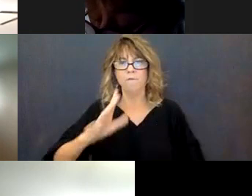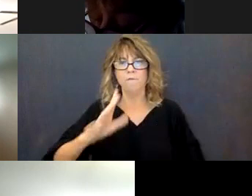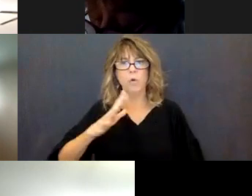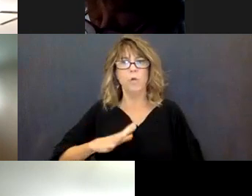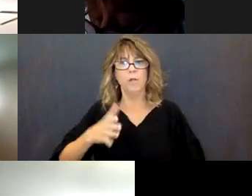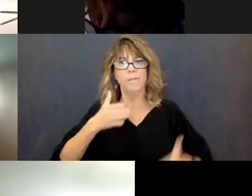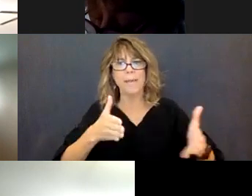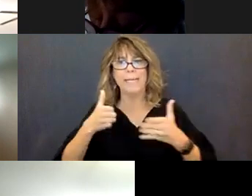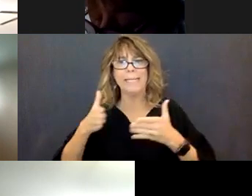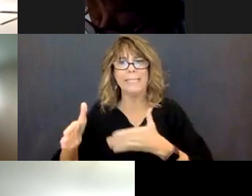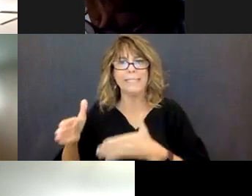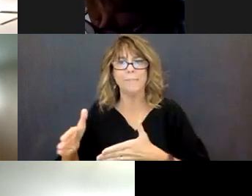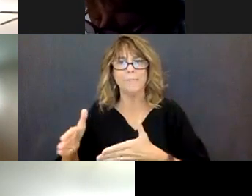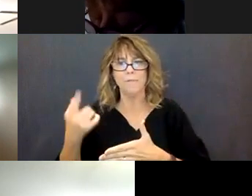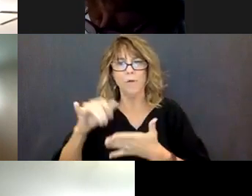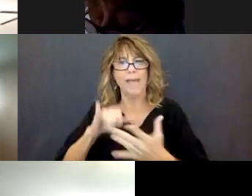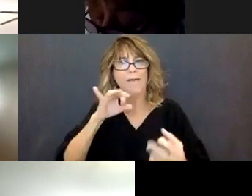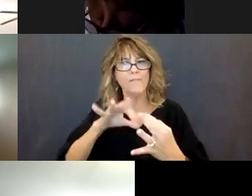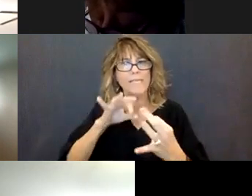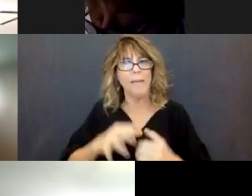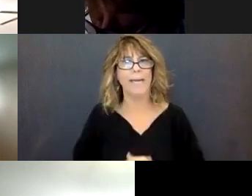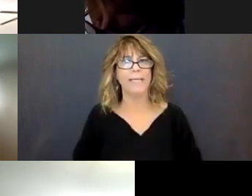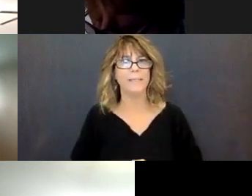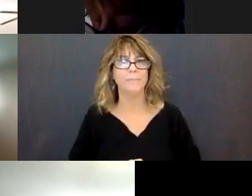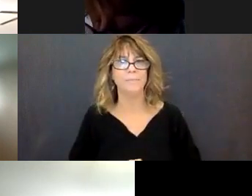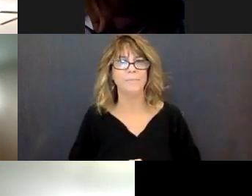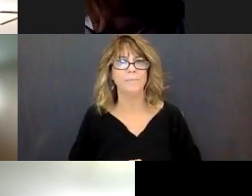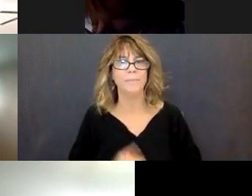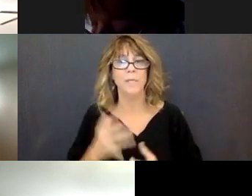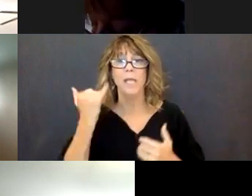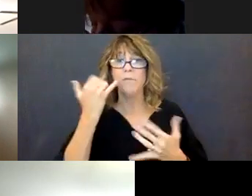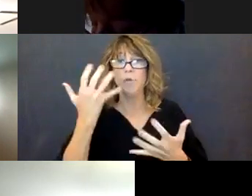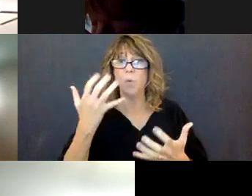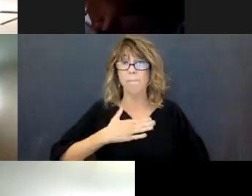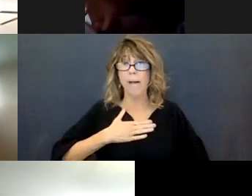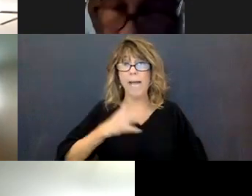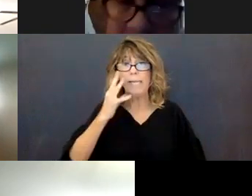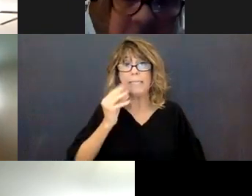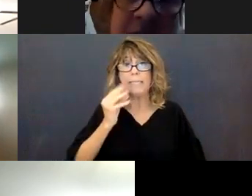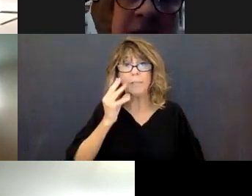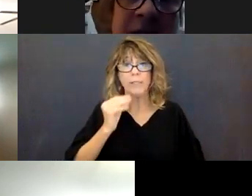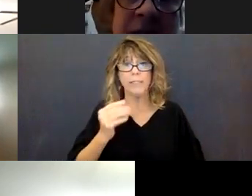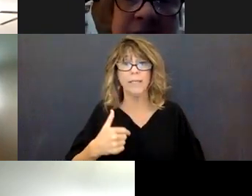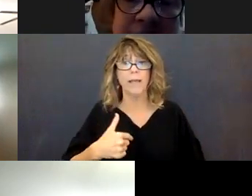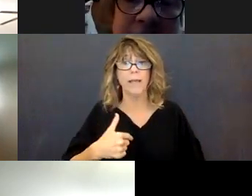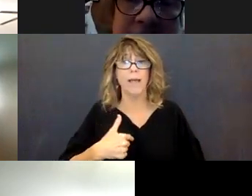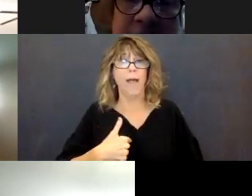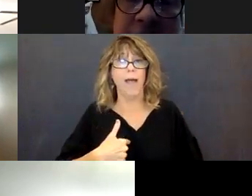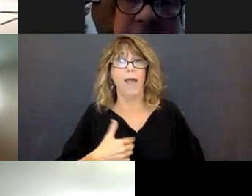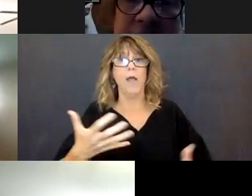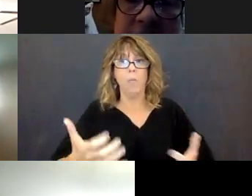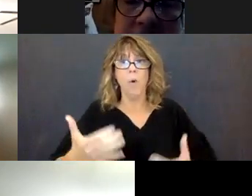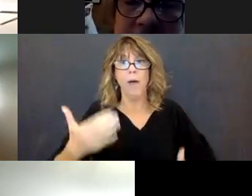you're going to capture my experience, I absolutely want to